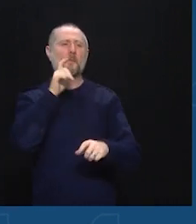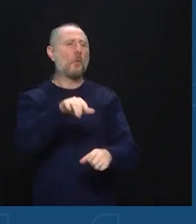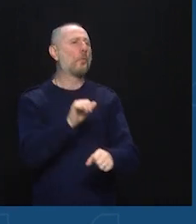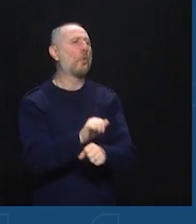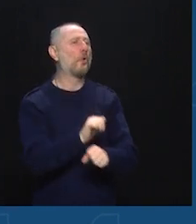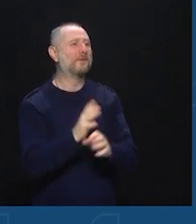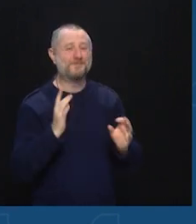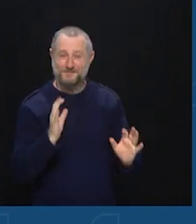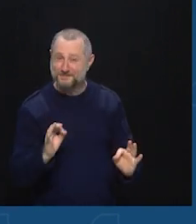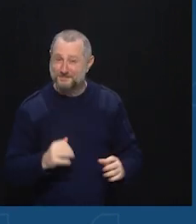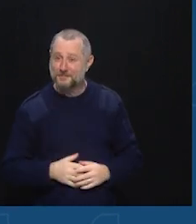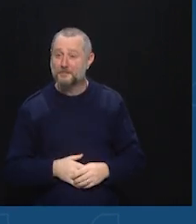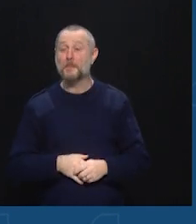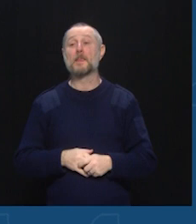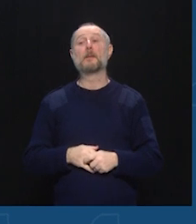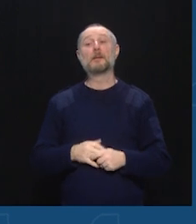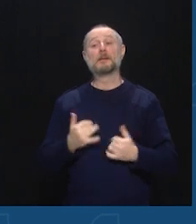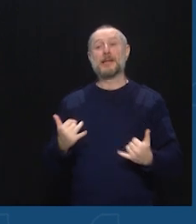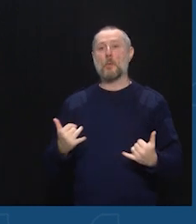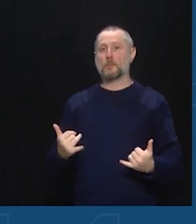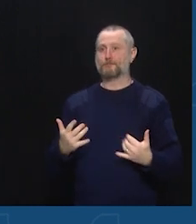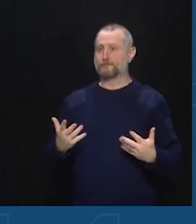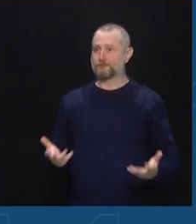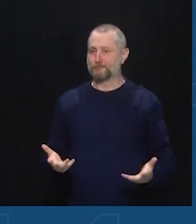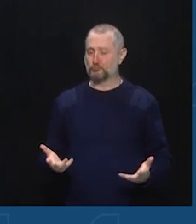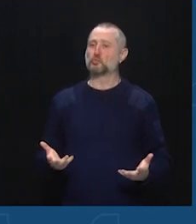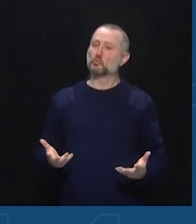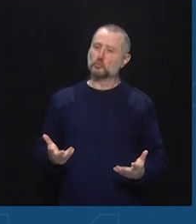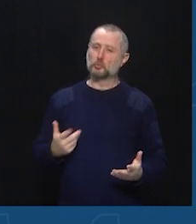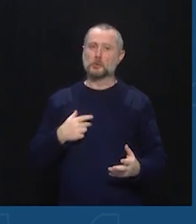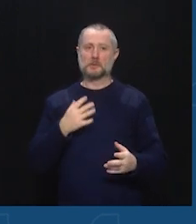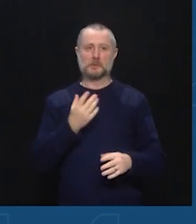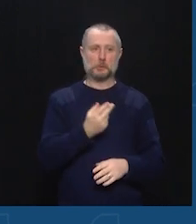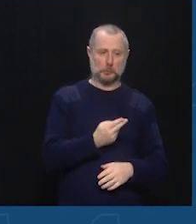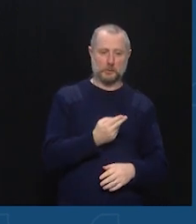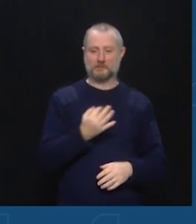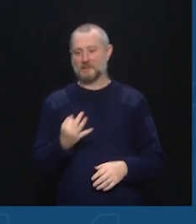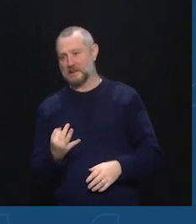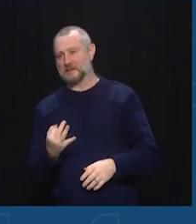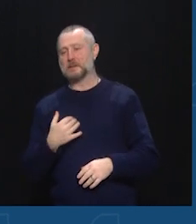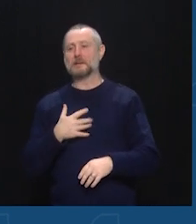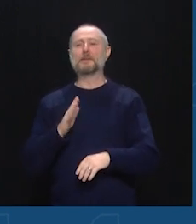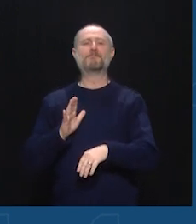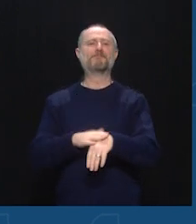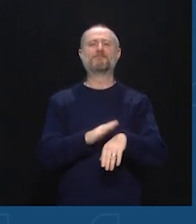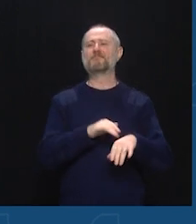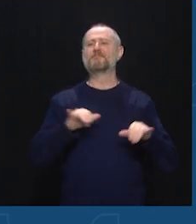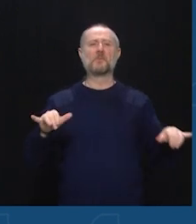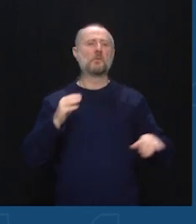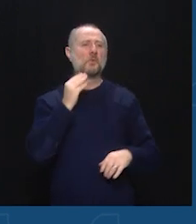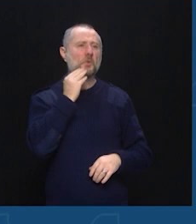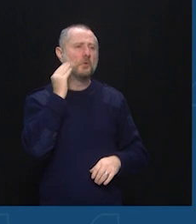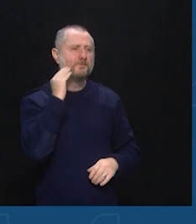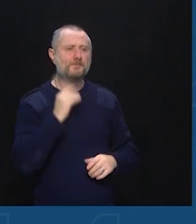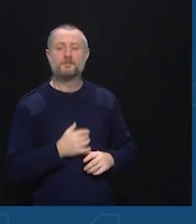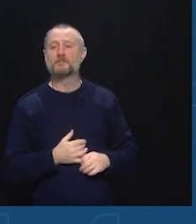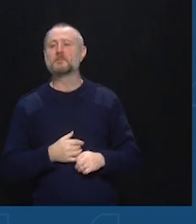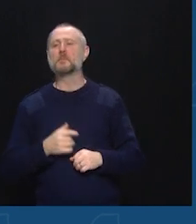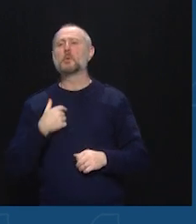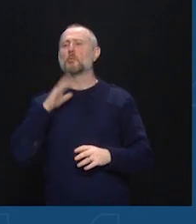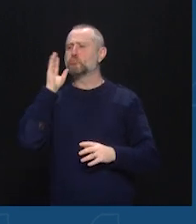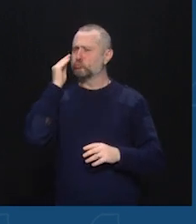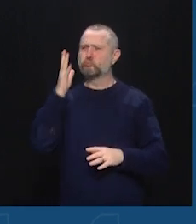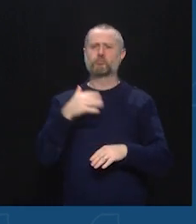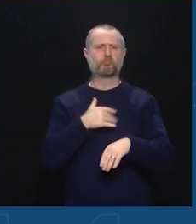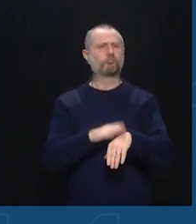normal weekday. Here we are dealing with commutes, and so our best advice is just to stay off the roads. They're absolutely hazardous, and